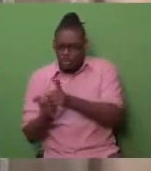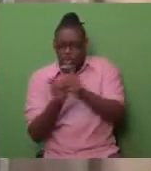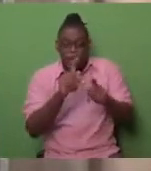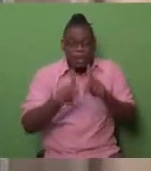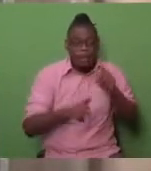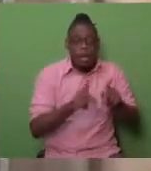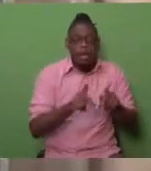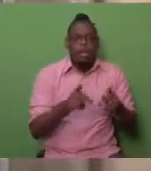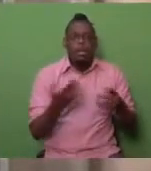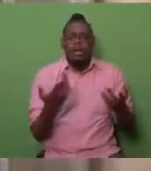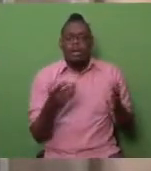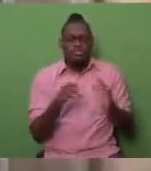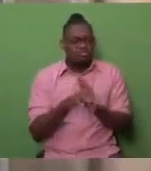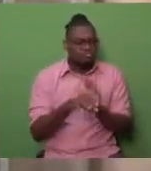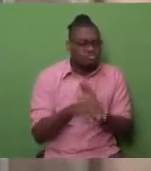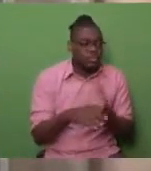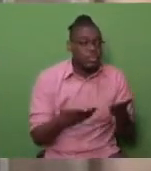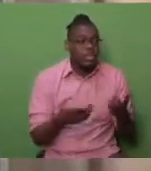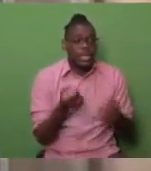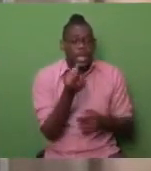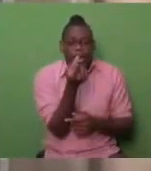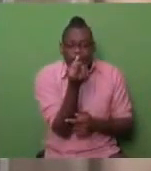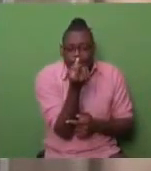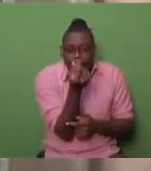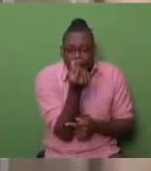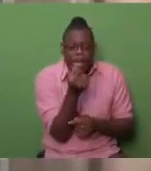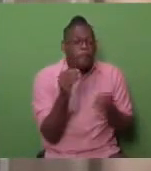war against our own citizens.